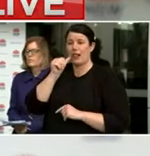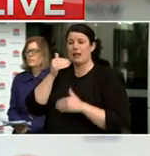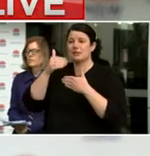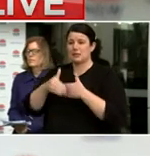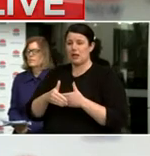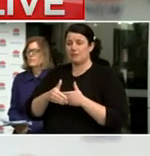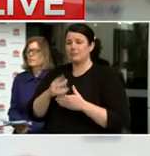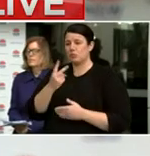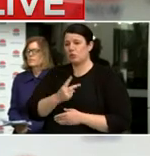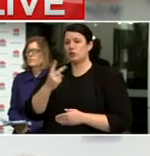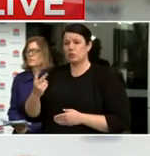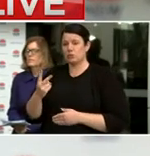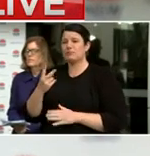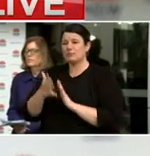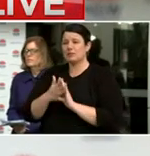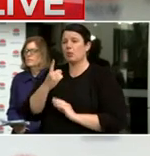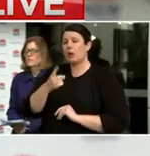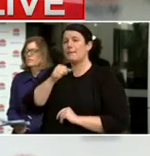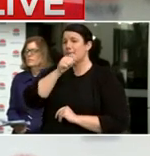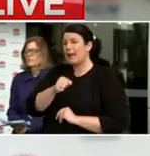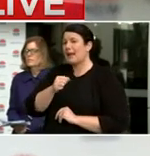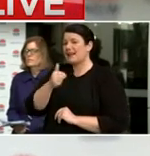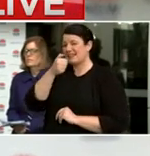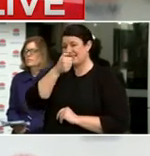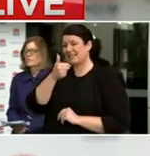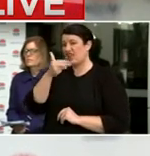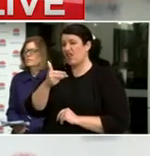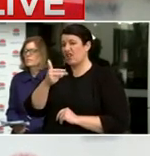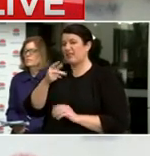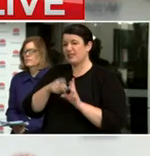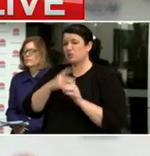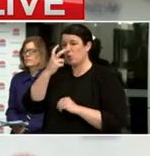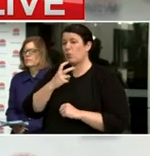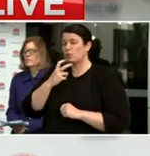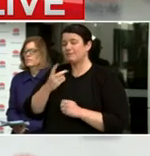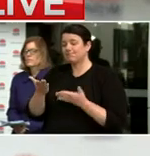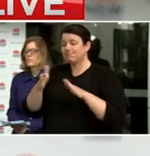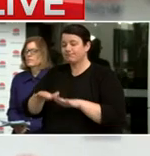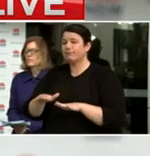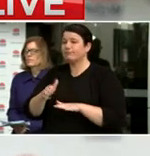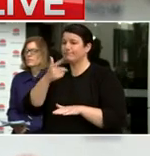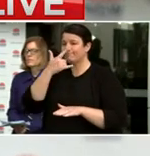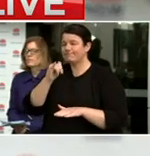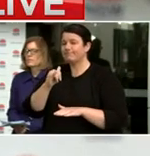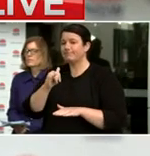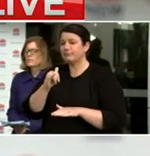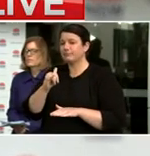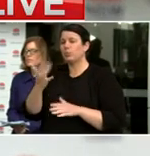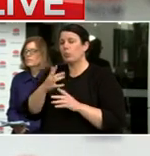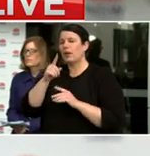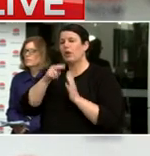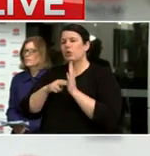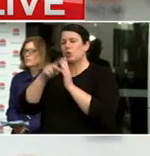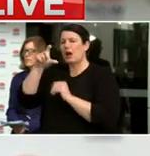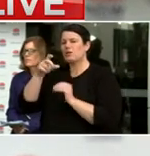deaths includes one gentleman, a 69-year-old gentleman, who passed away, sadly, at John Hunter